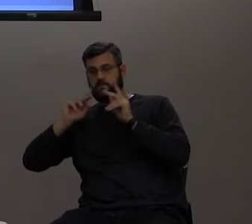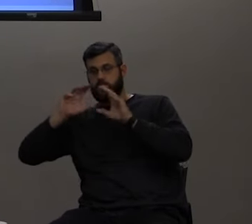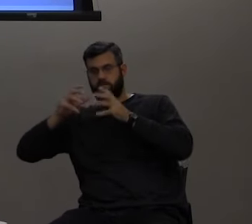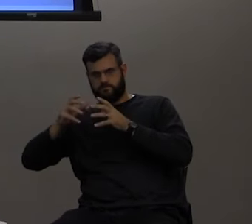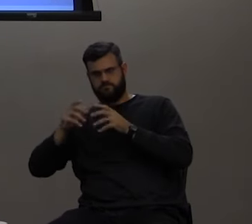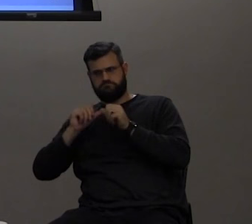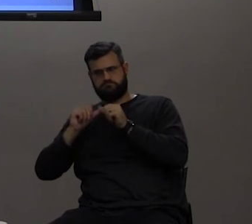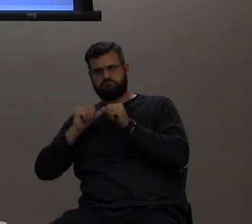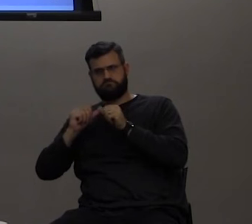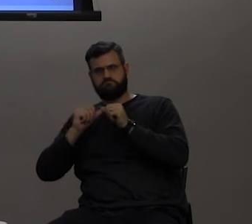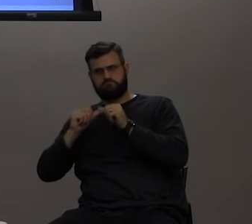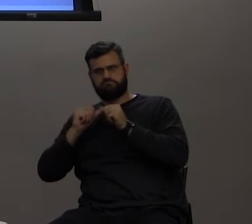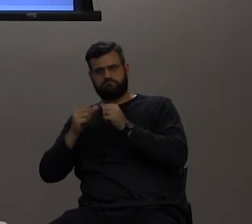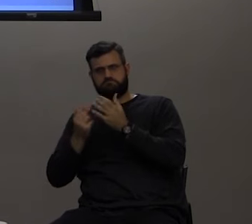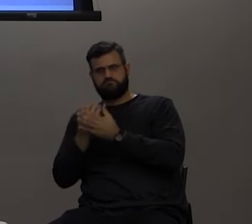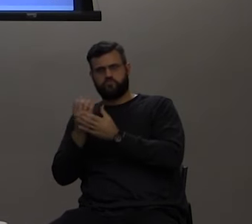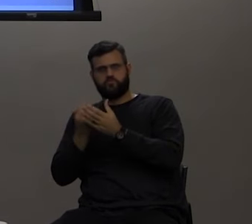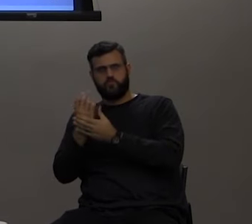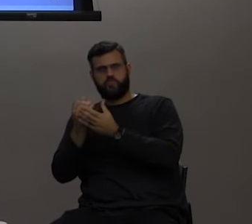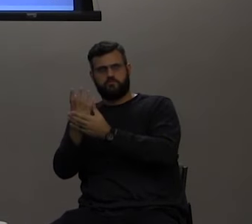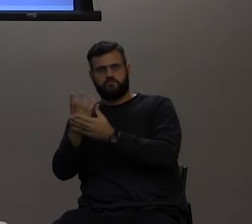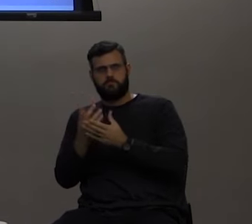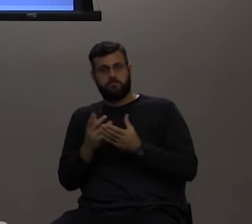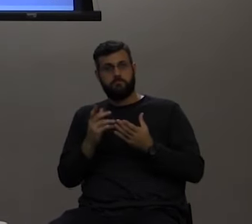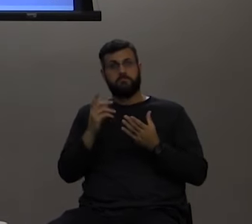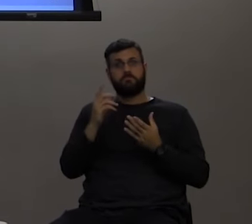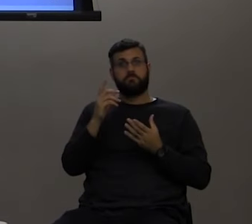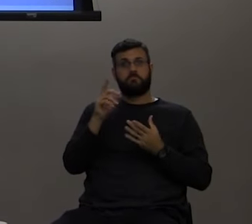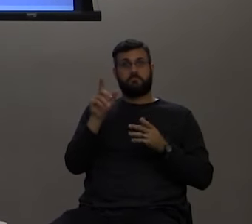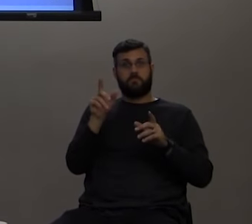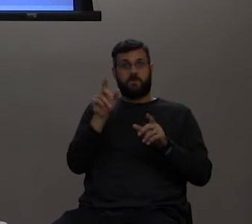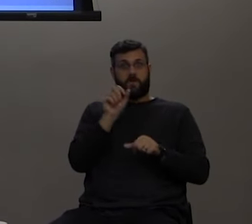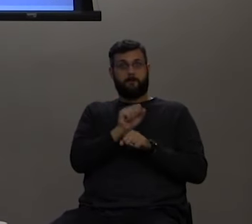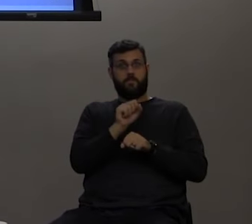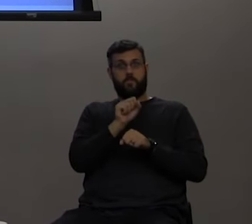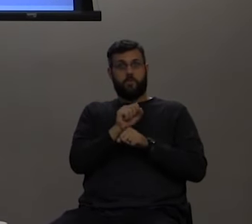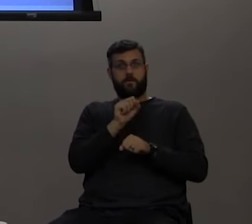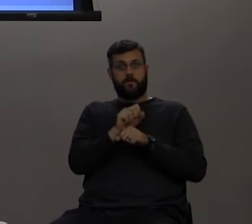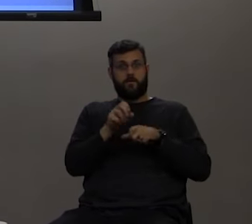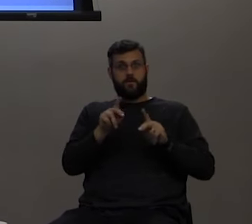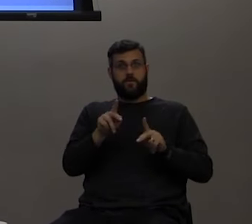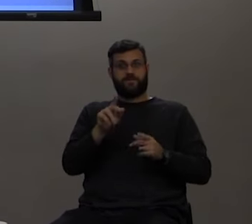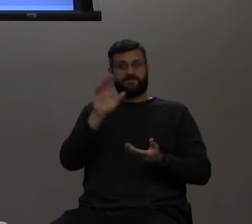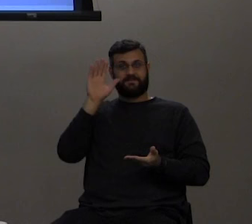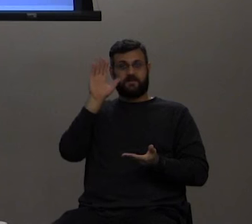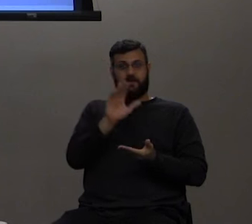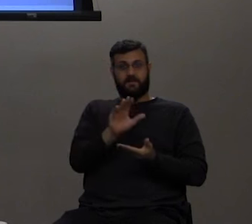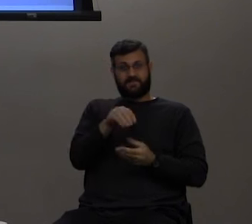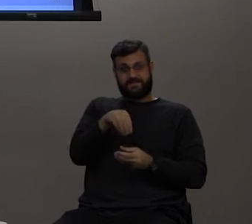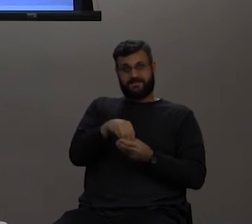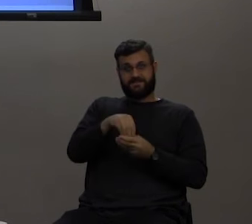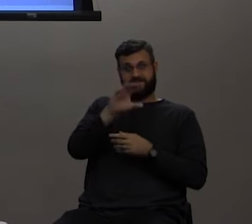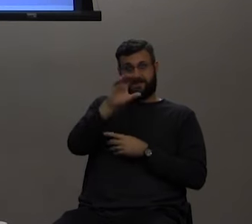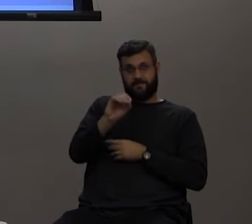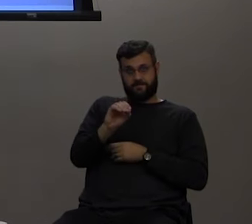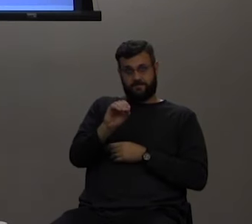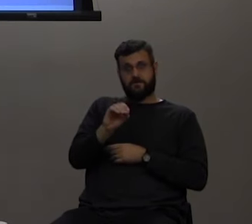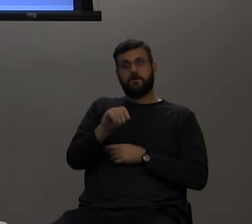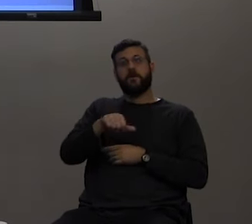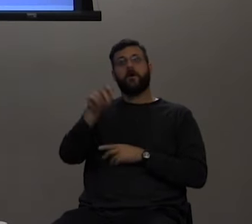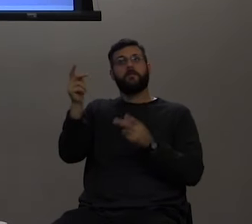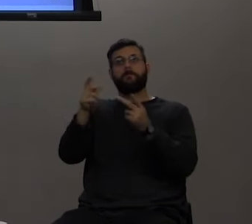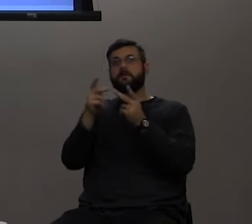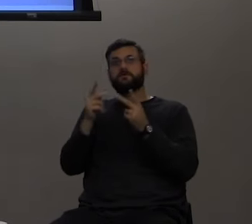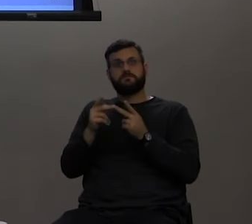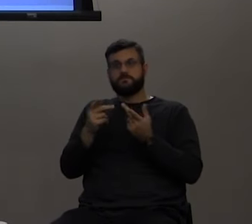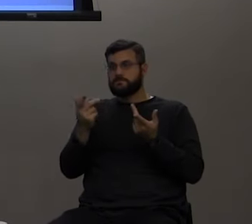growth. And even as employment has declined in the county, non-employer establishments have